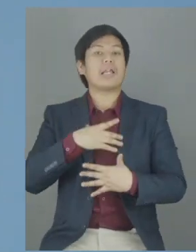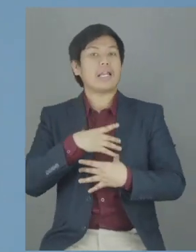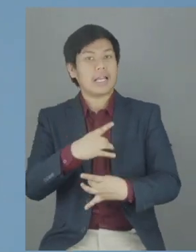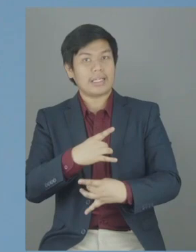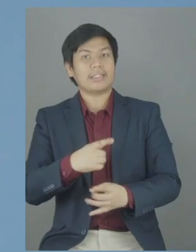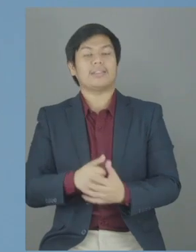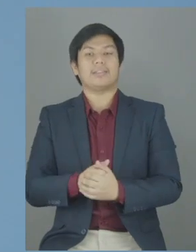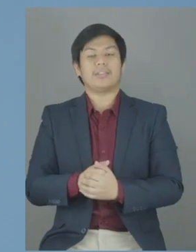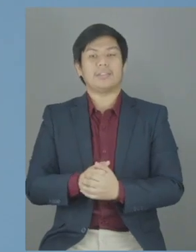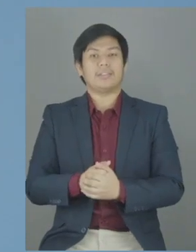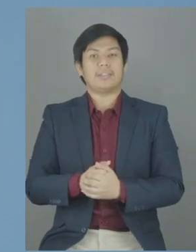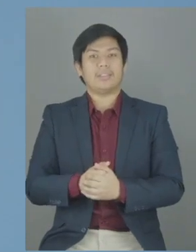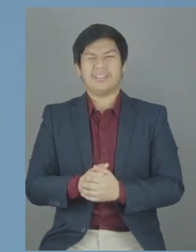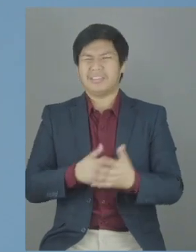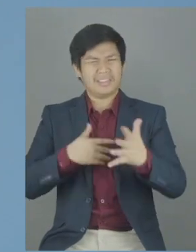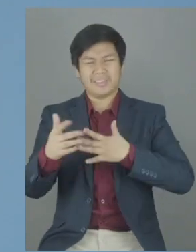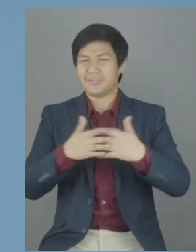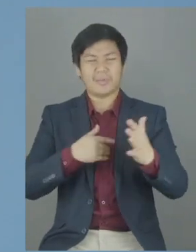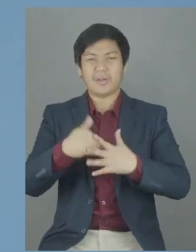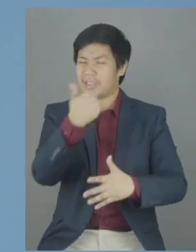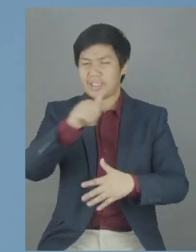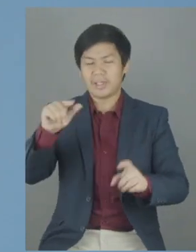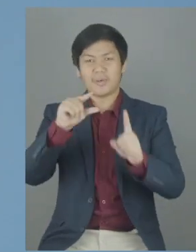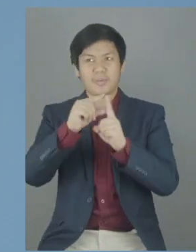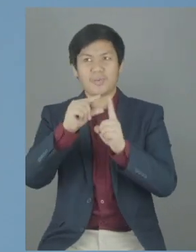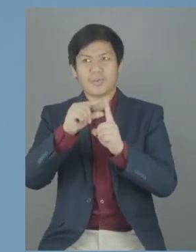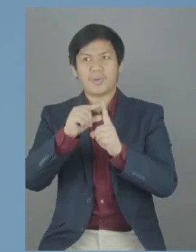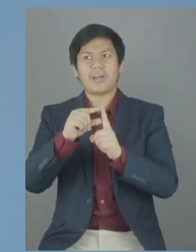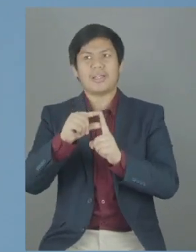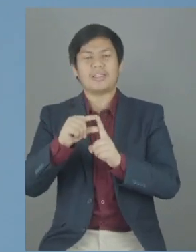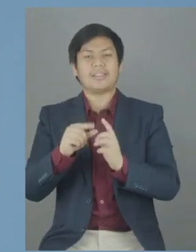to be even that words or those words. It should just be